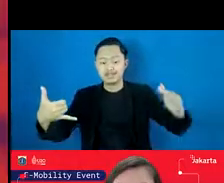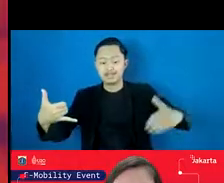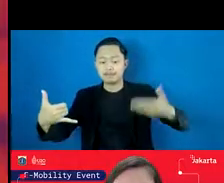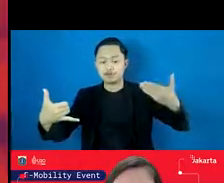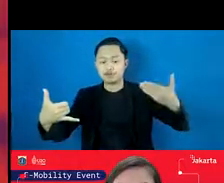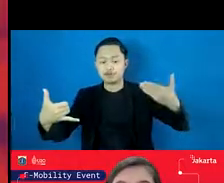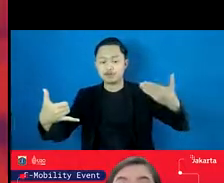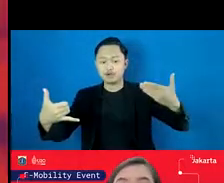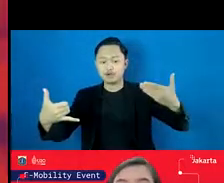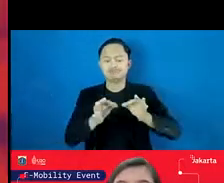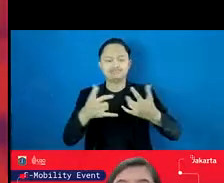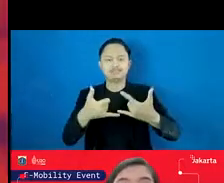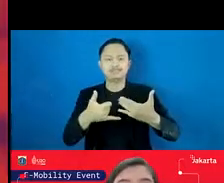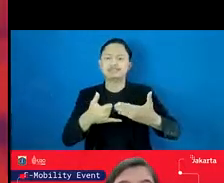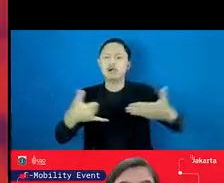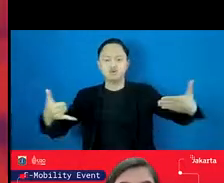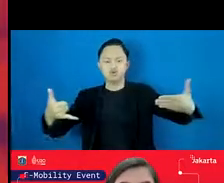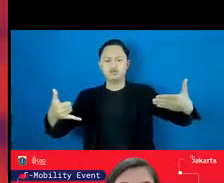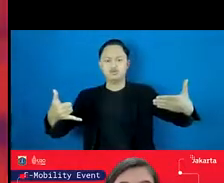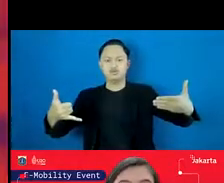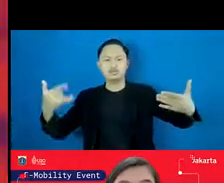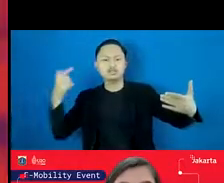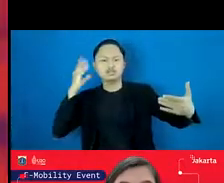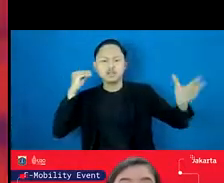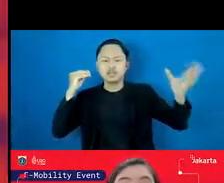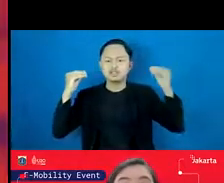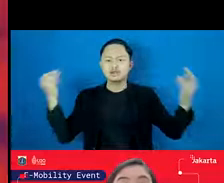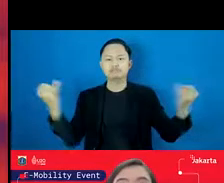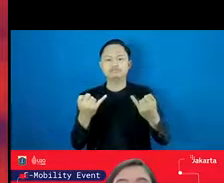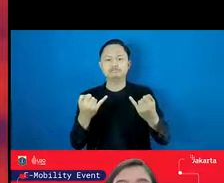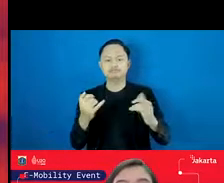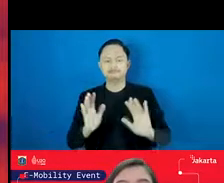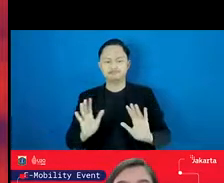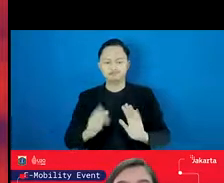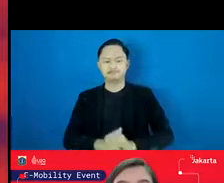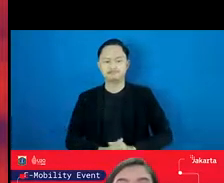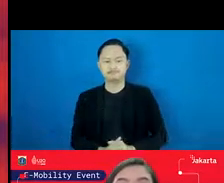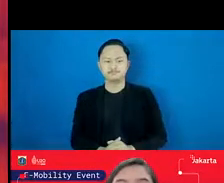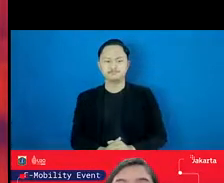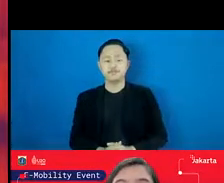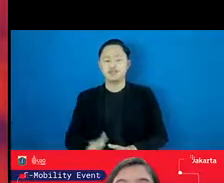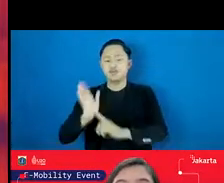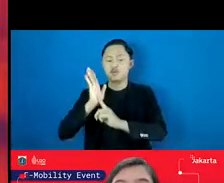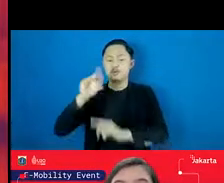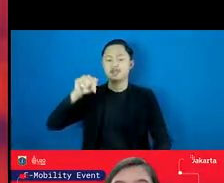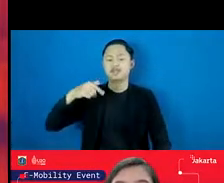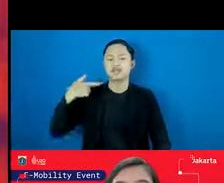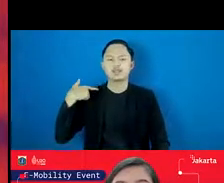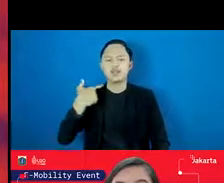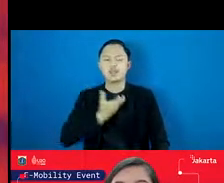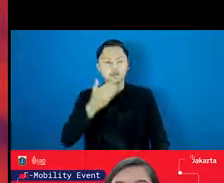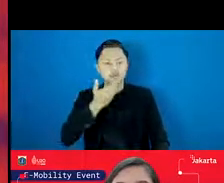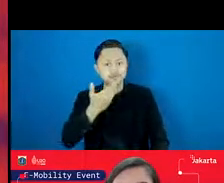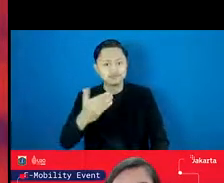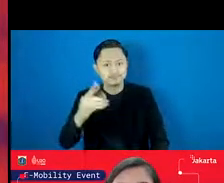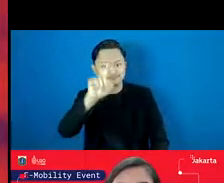feedback noise. And if you have any questions regarding our event or webinar, please do write your questions